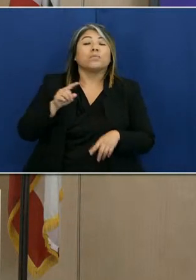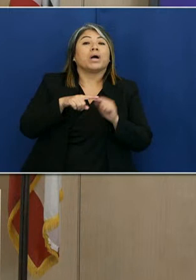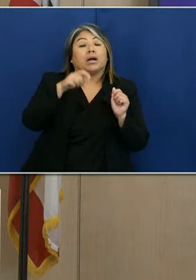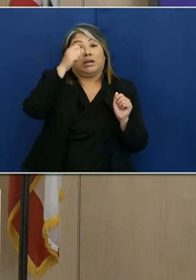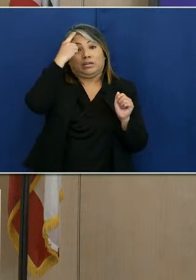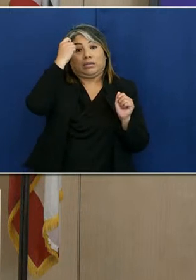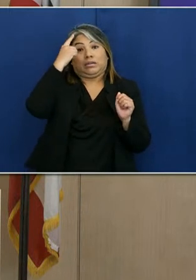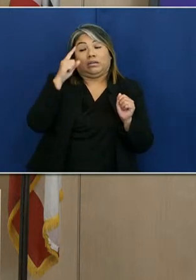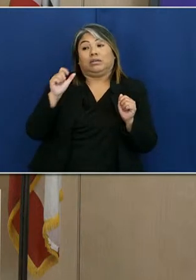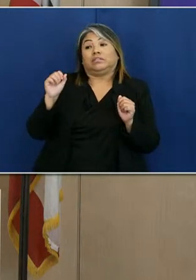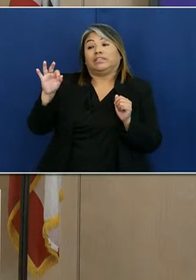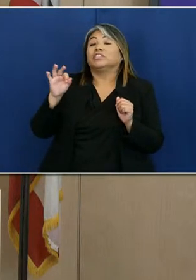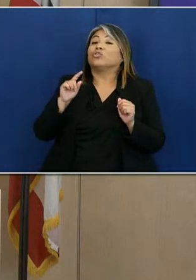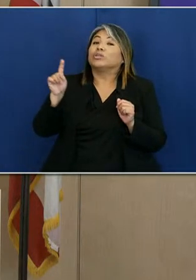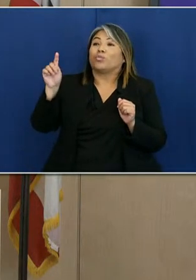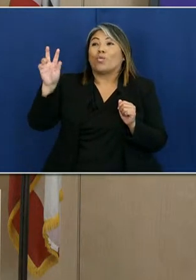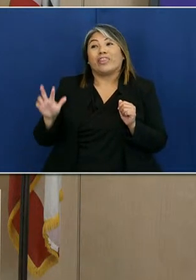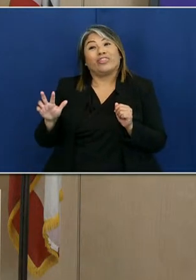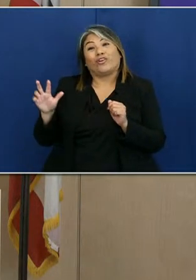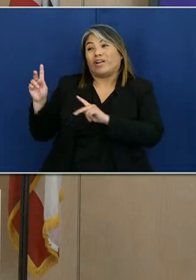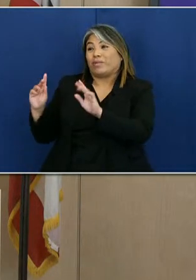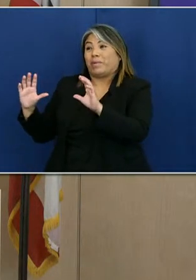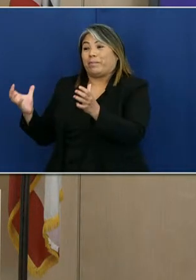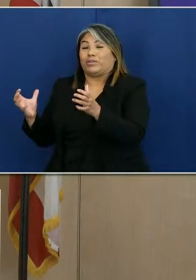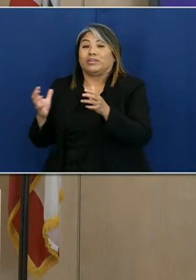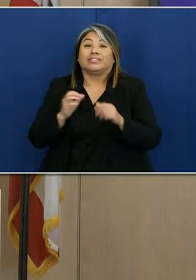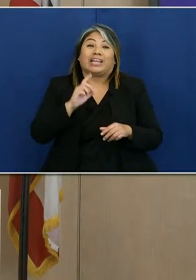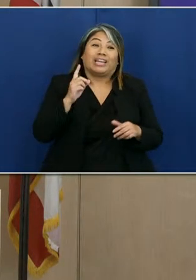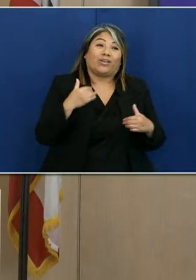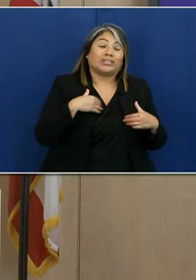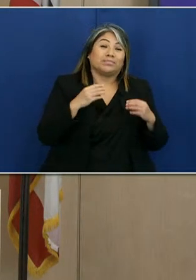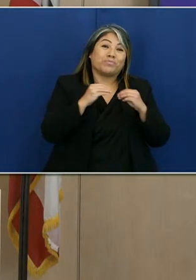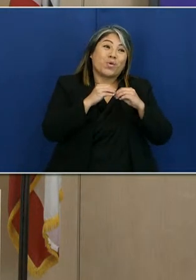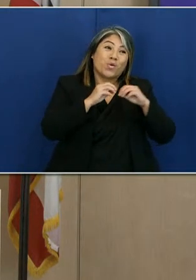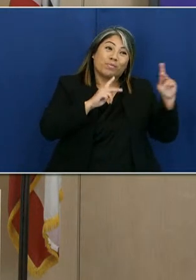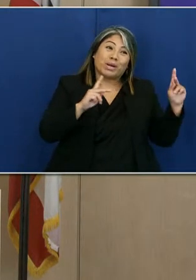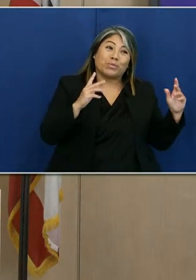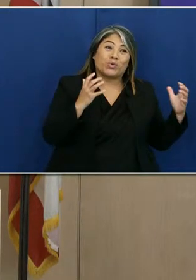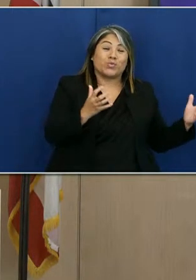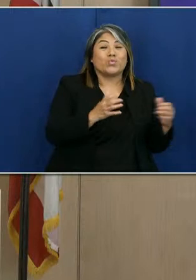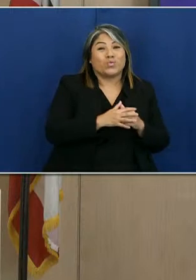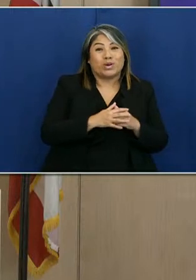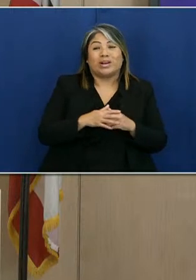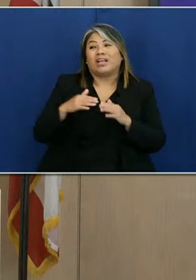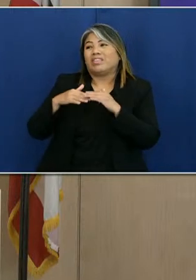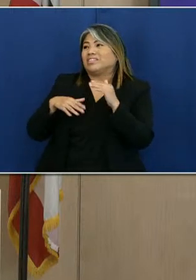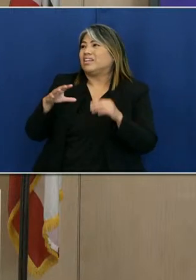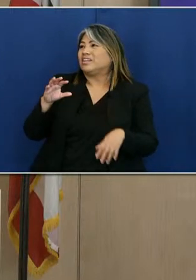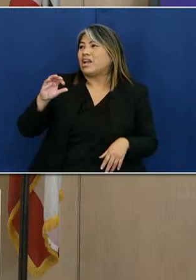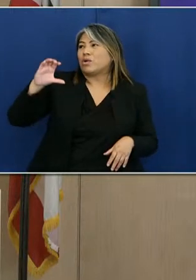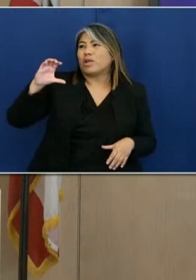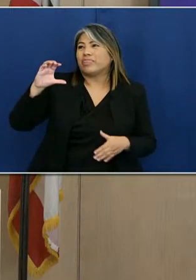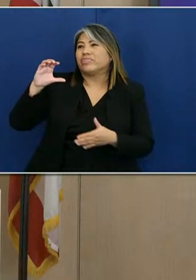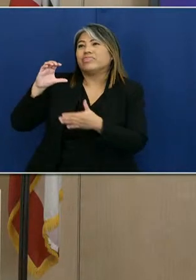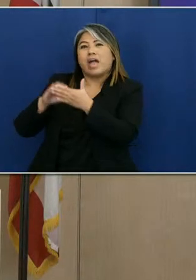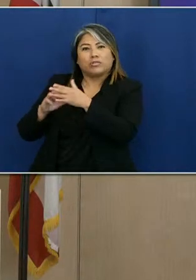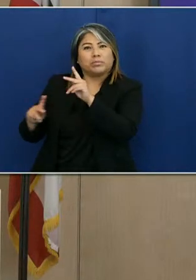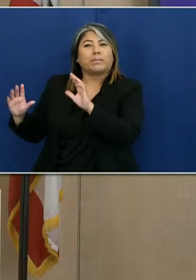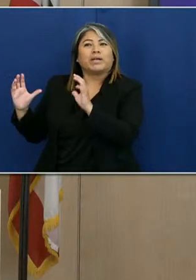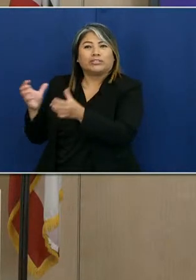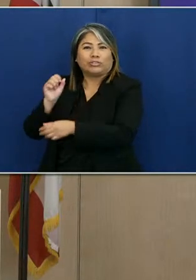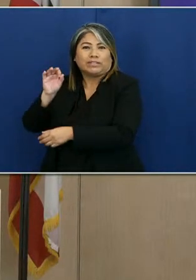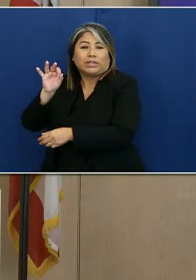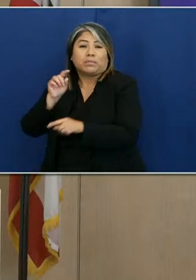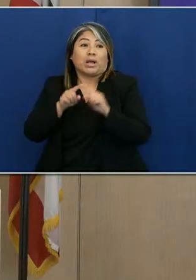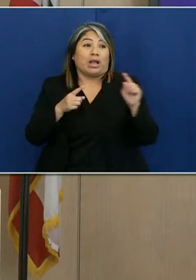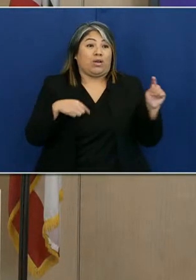San Francisco is a third of the population of San Diego County, less than 900,000 population,